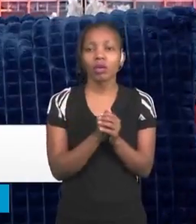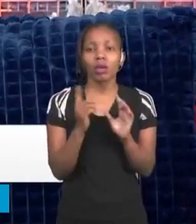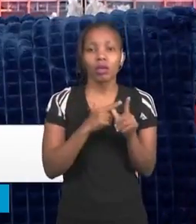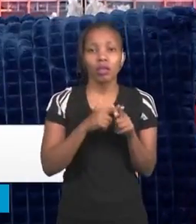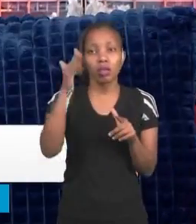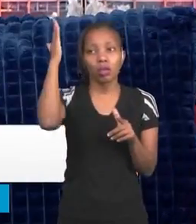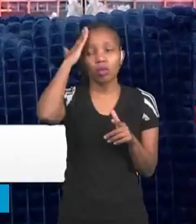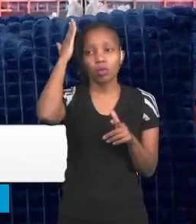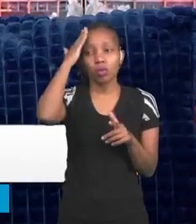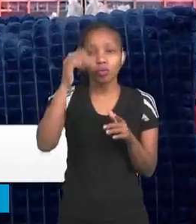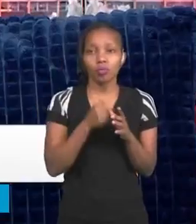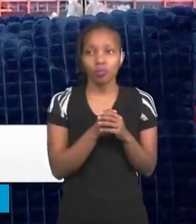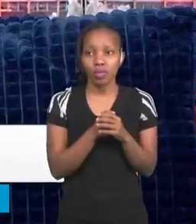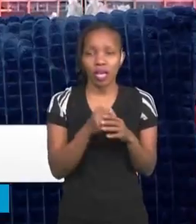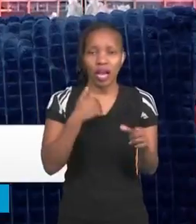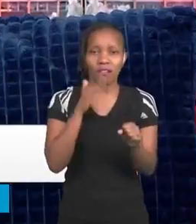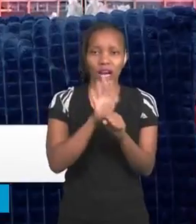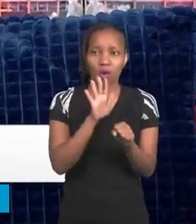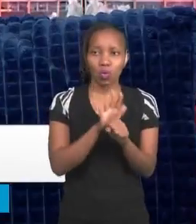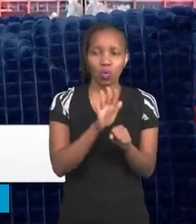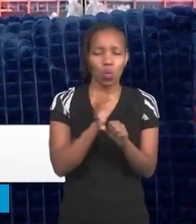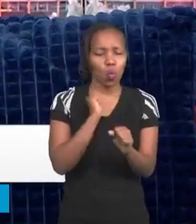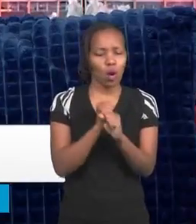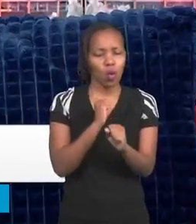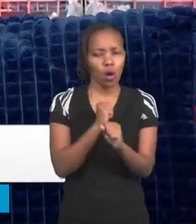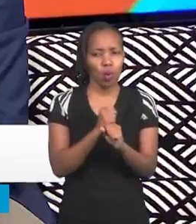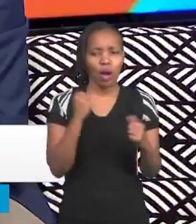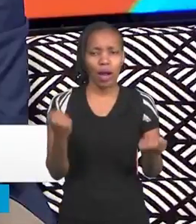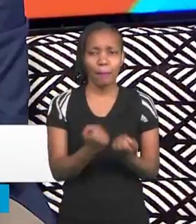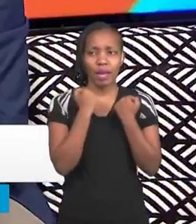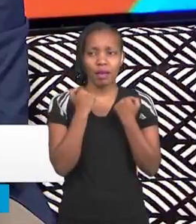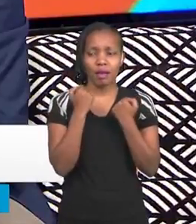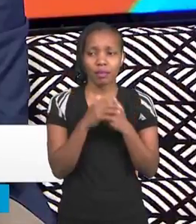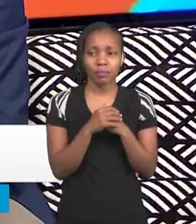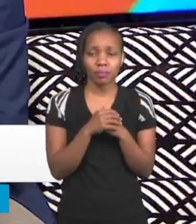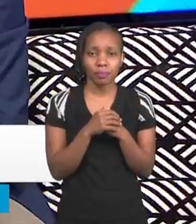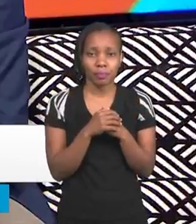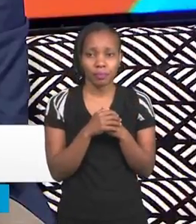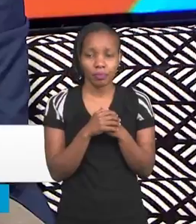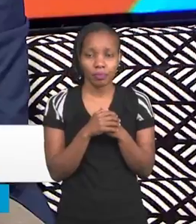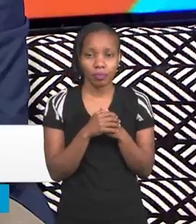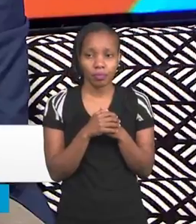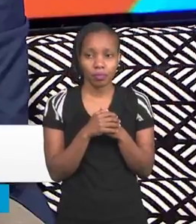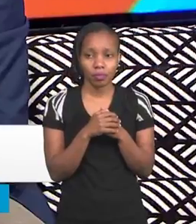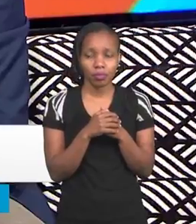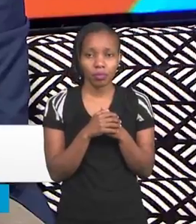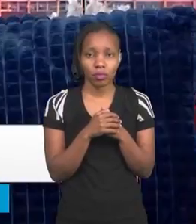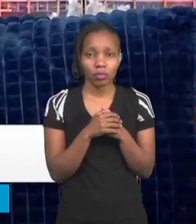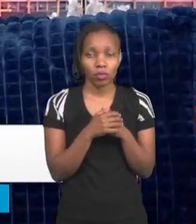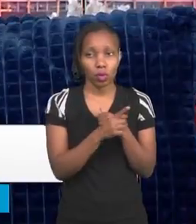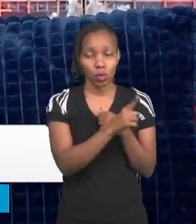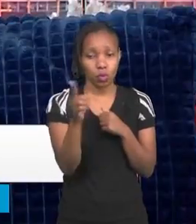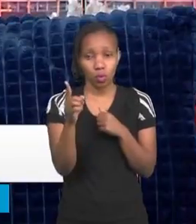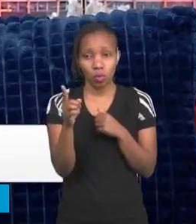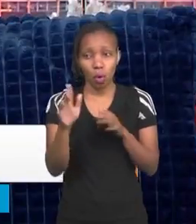kind of was speeding up. Yeah. There's a lot of work happening just behind mm-hmm. the scenes that you